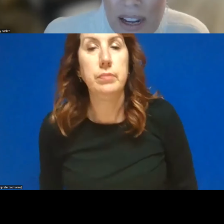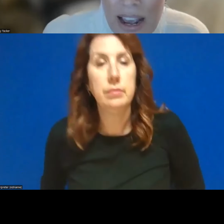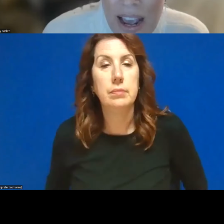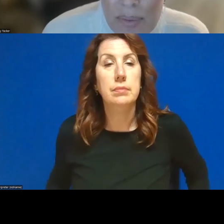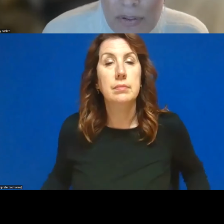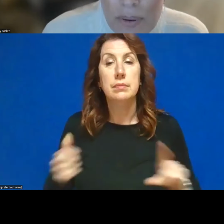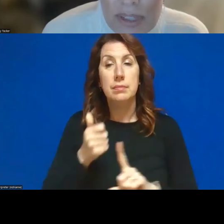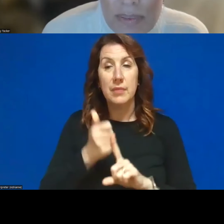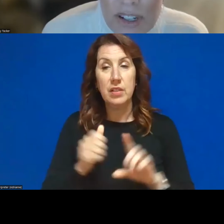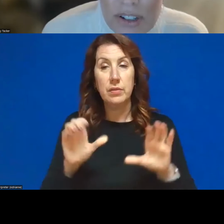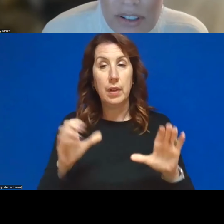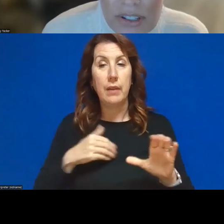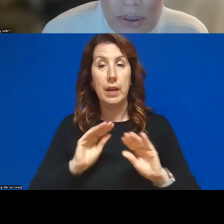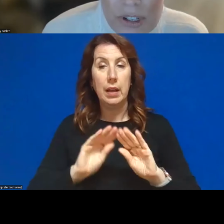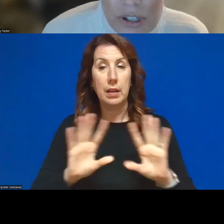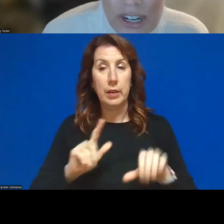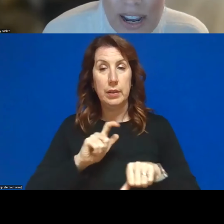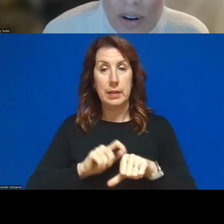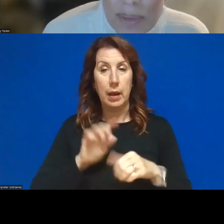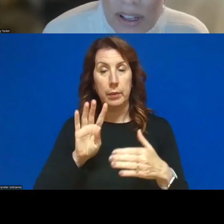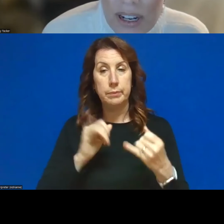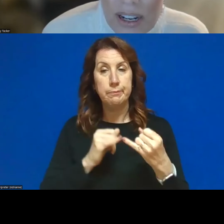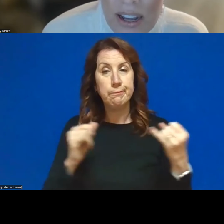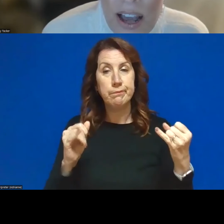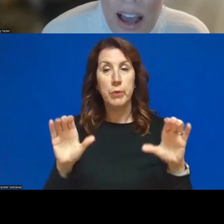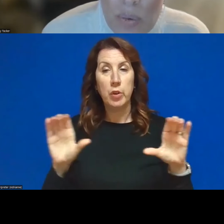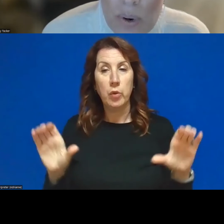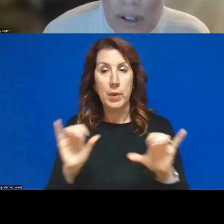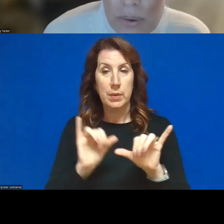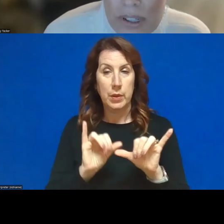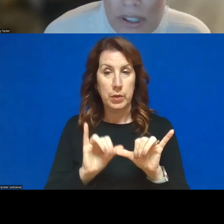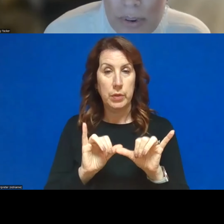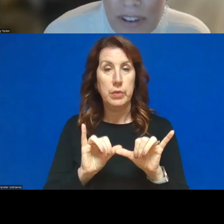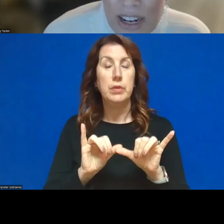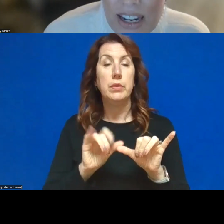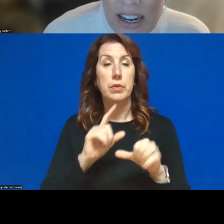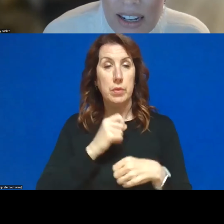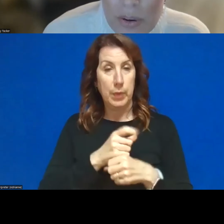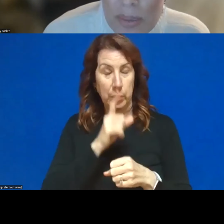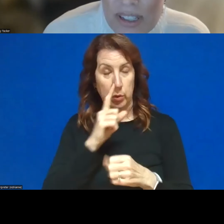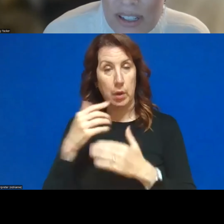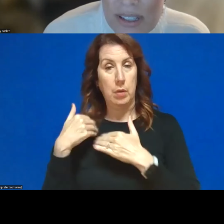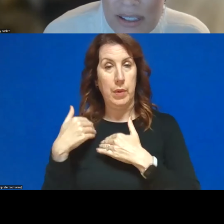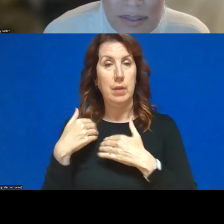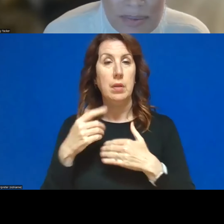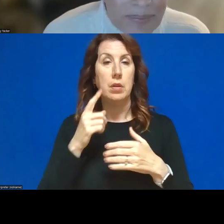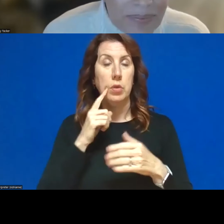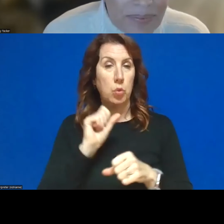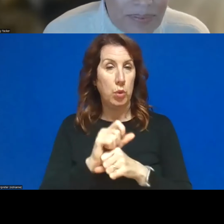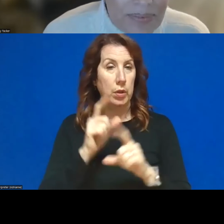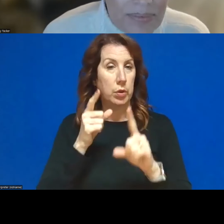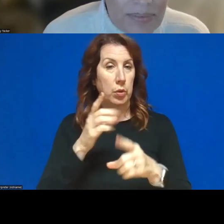timeframes and performance measures to ensure accountability and work towards preventing and ending homelessness.